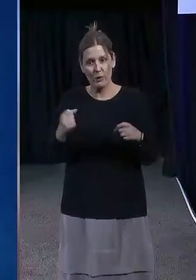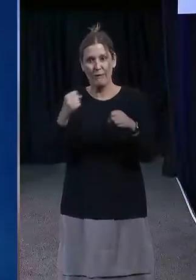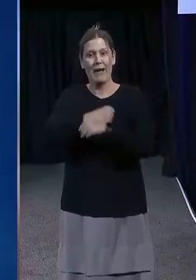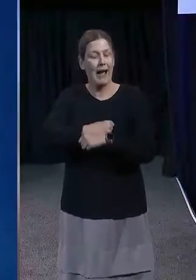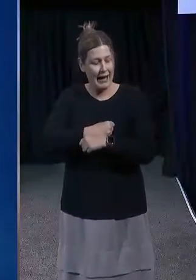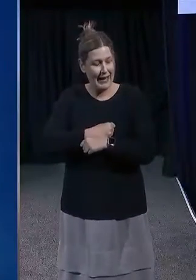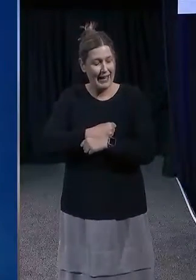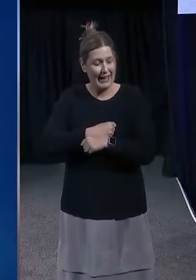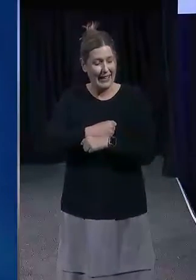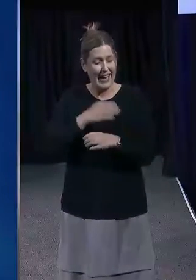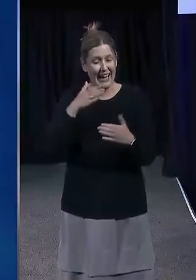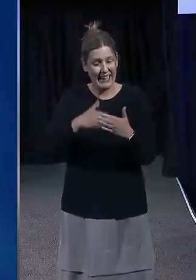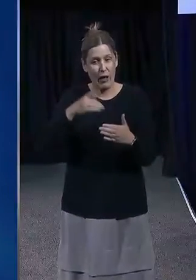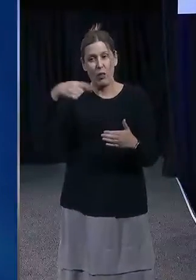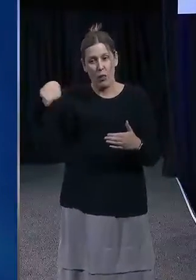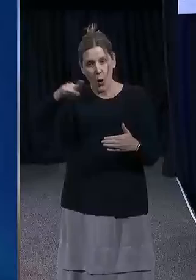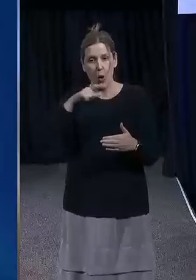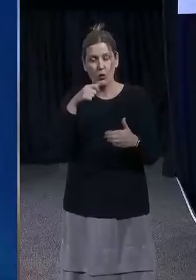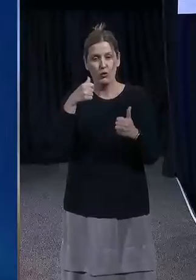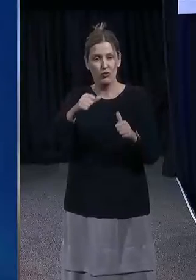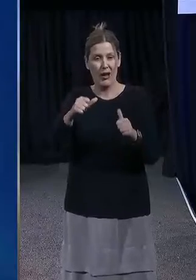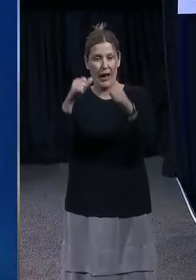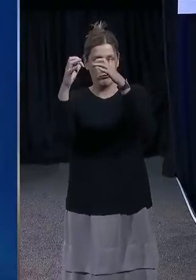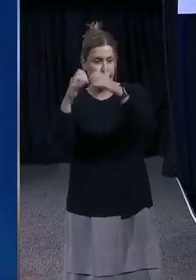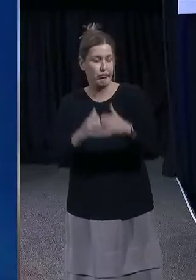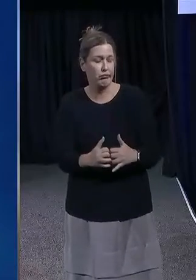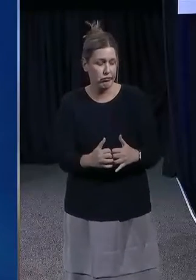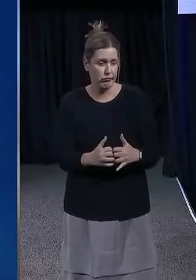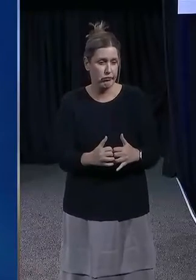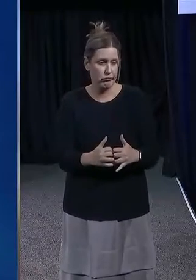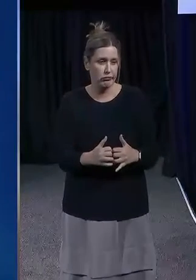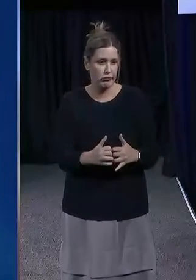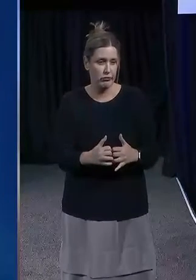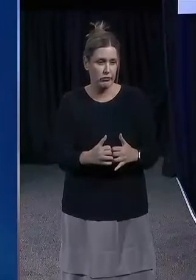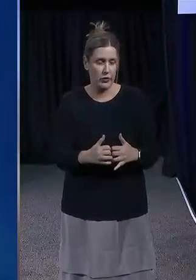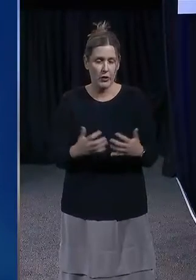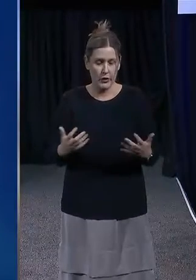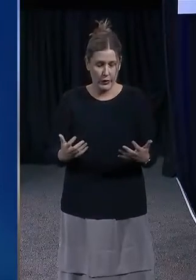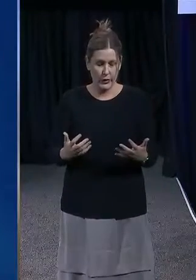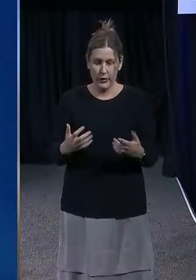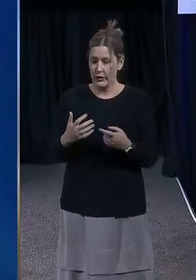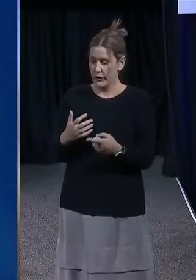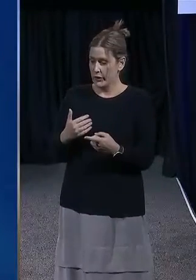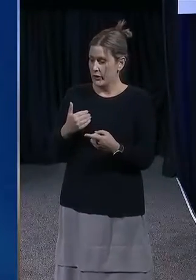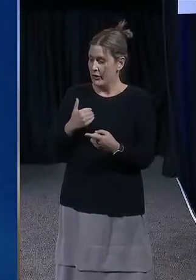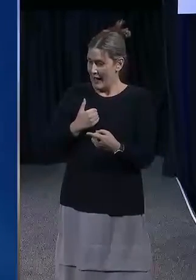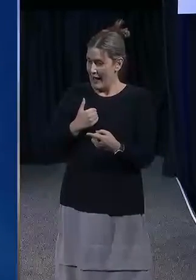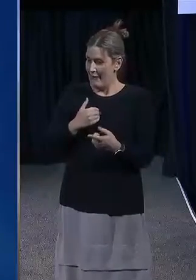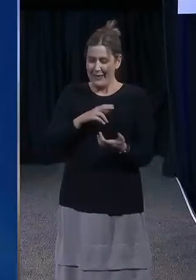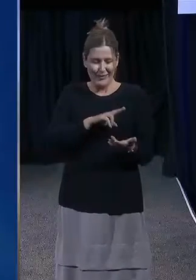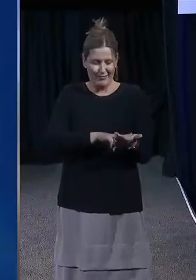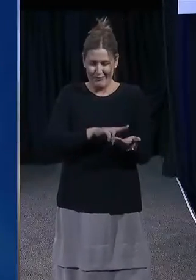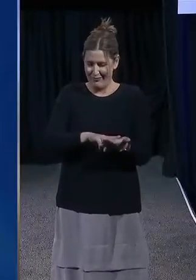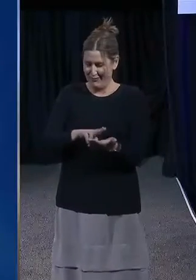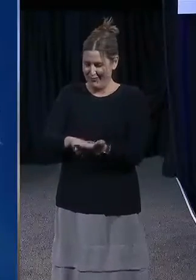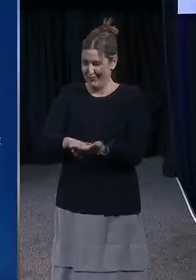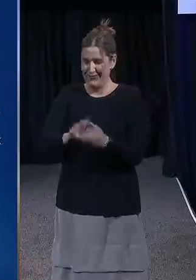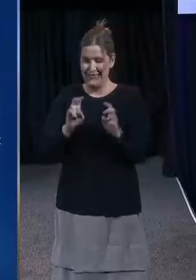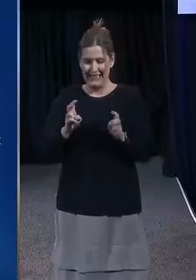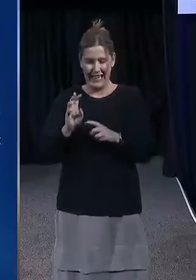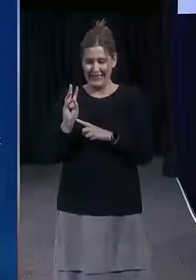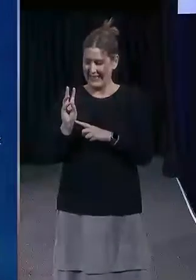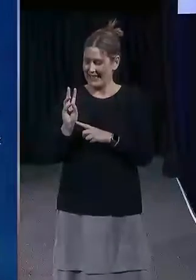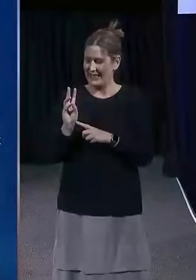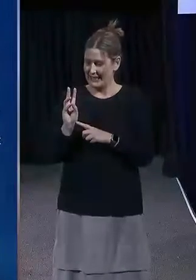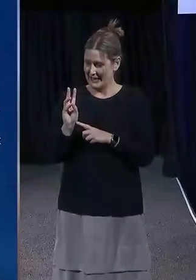the dismantling of the social determinants of health equal protection. So here we have the signing of Title VI